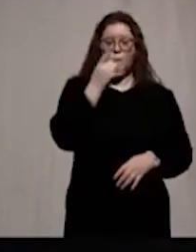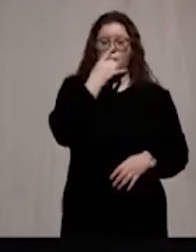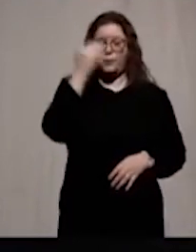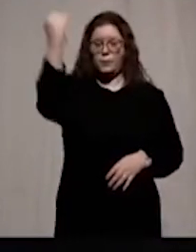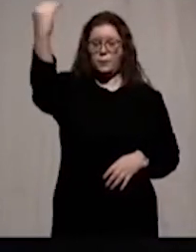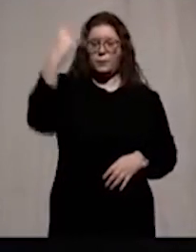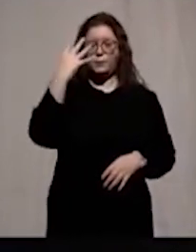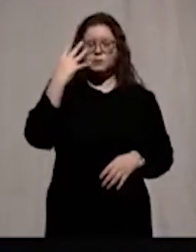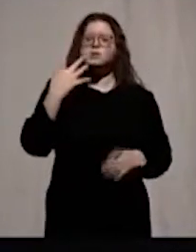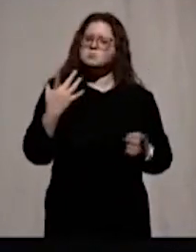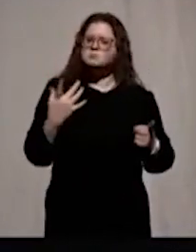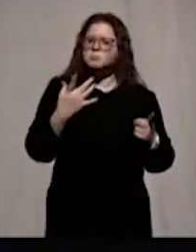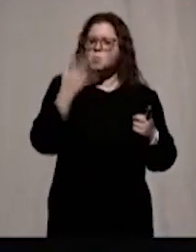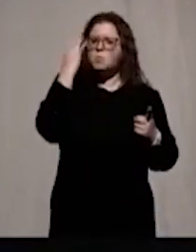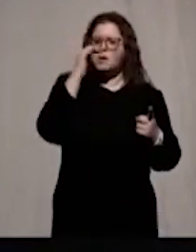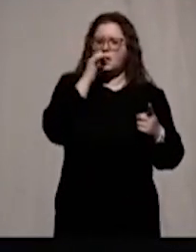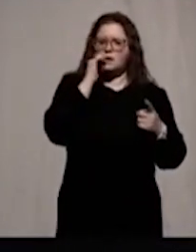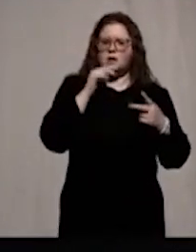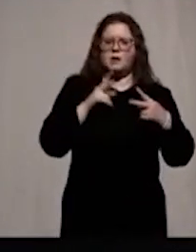think let's use red light, blue light.